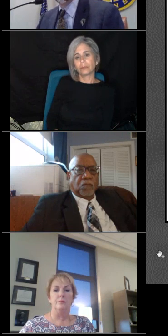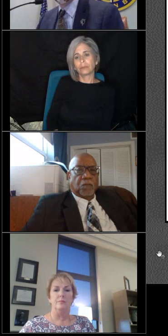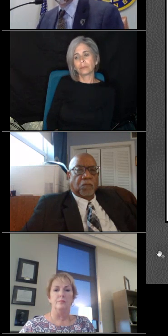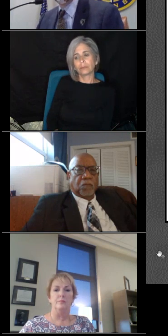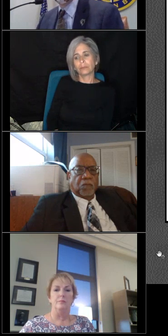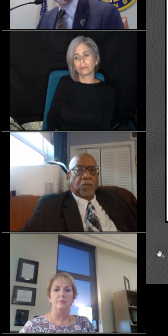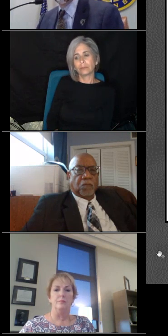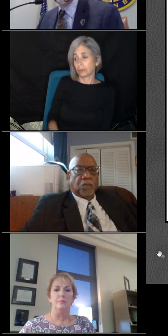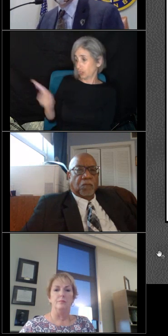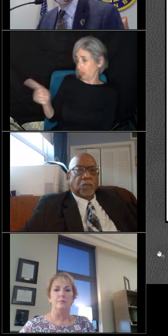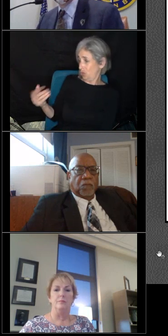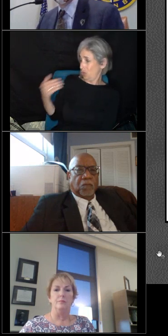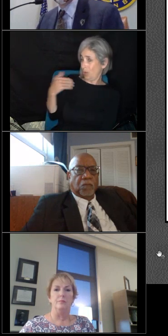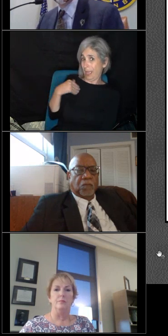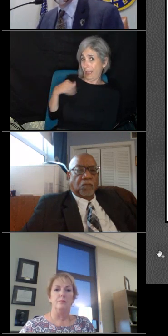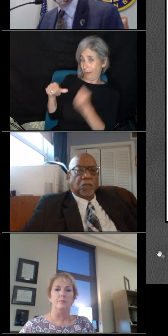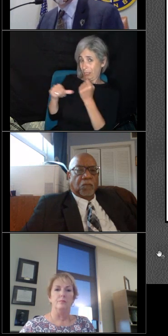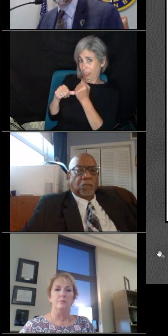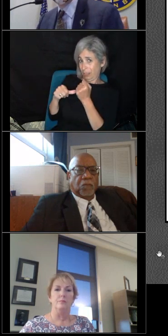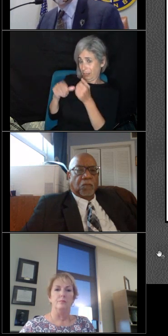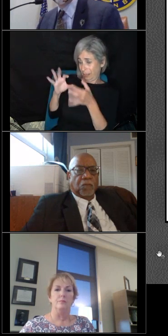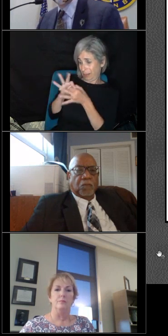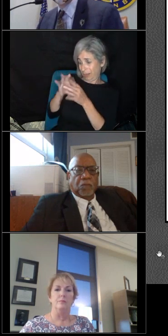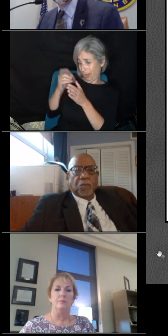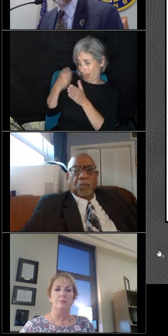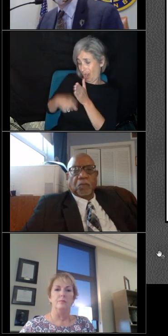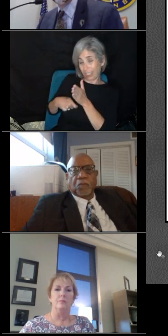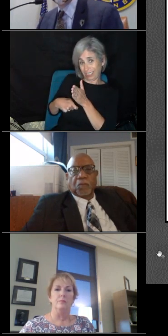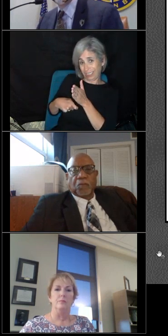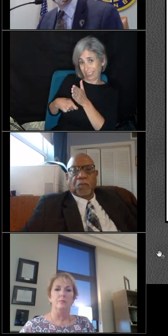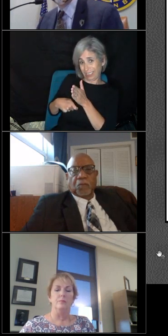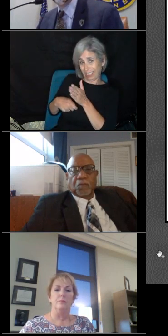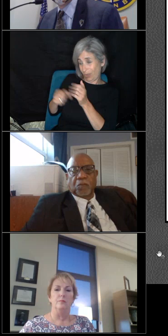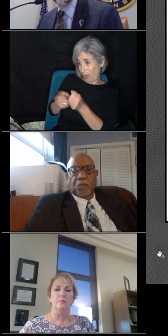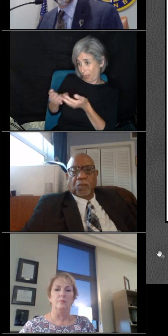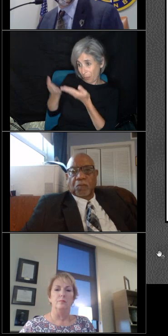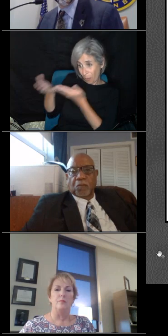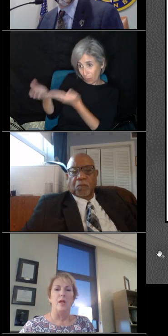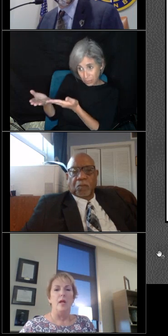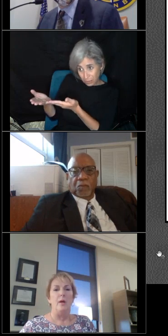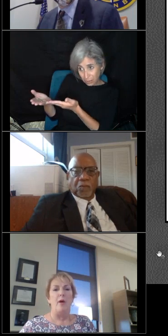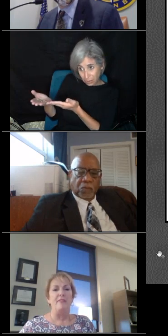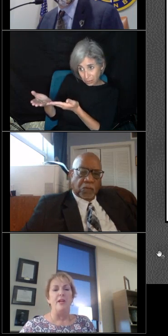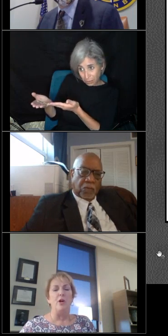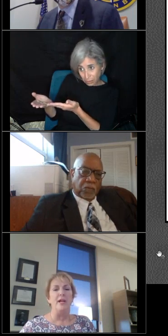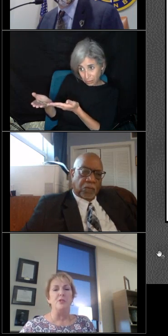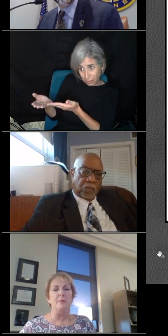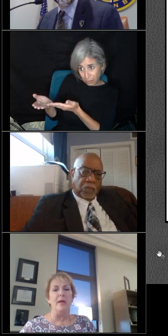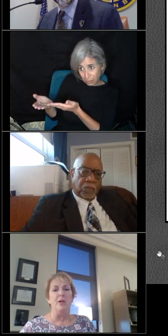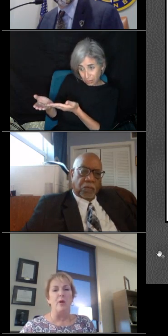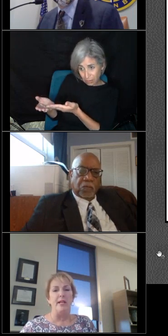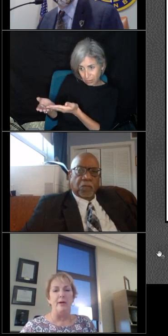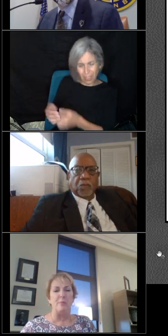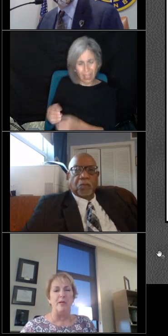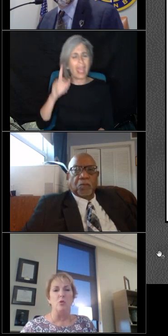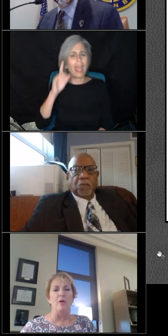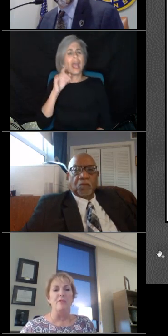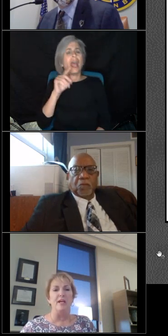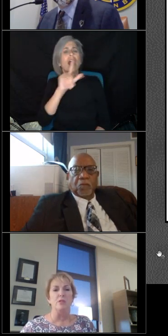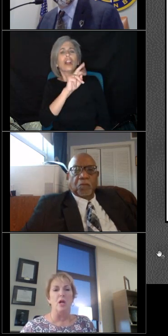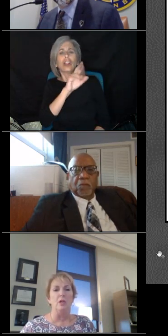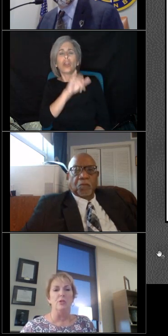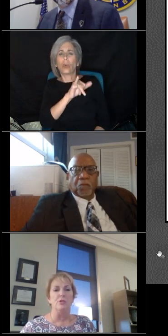Do you have the associated costs with the proposals? I think our estimate, Mayor, right now